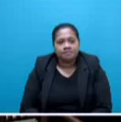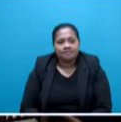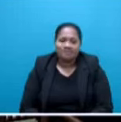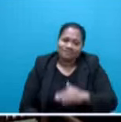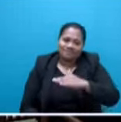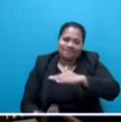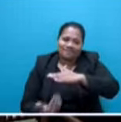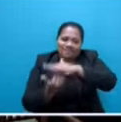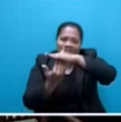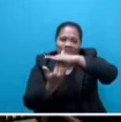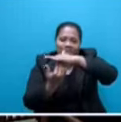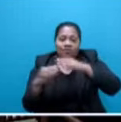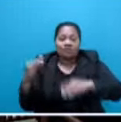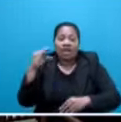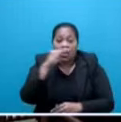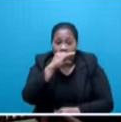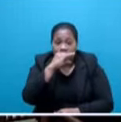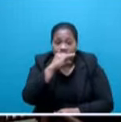suspend proceedings for lunch.